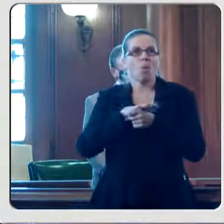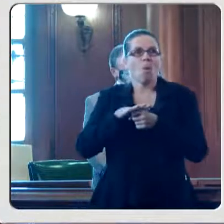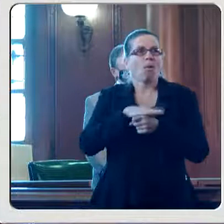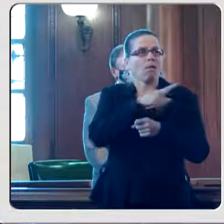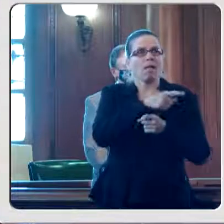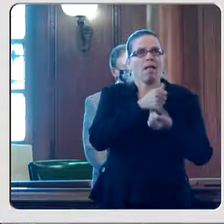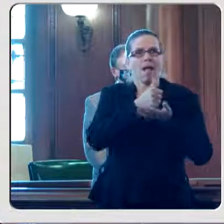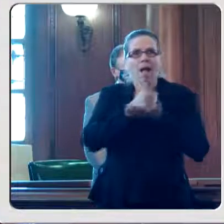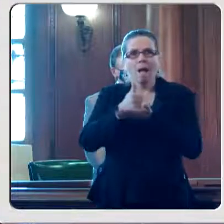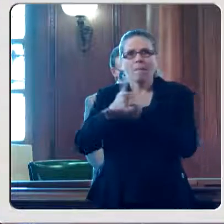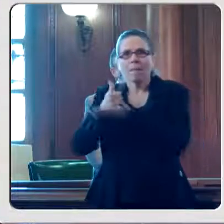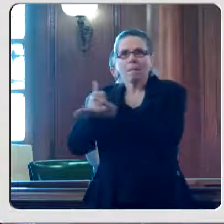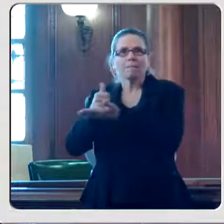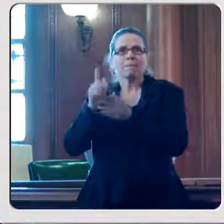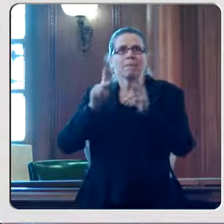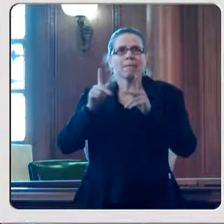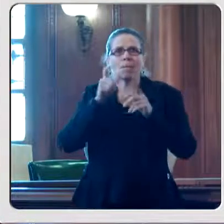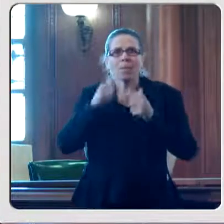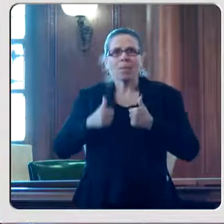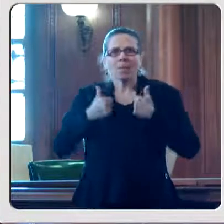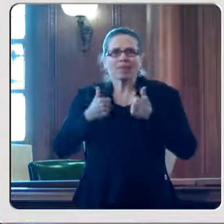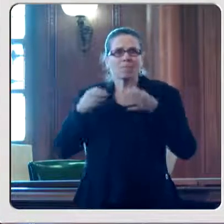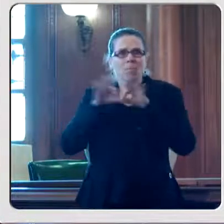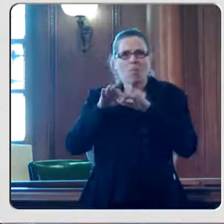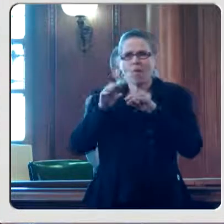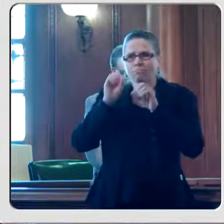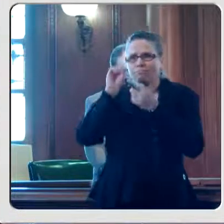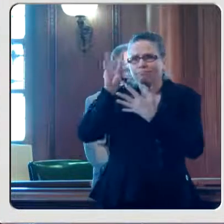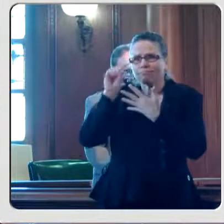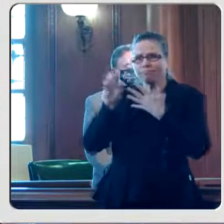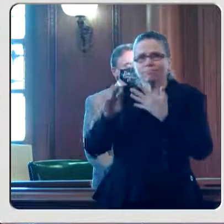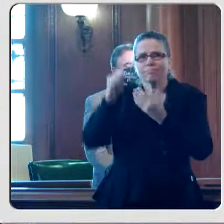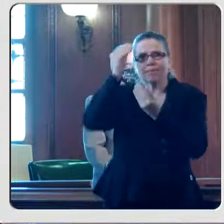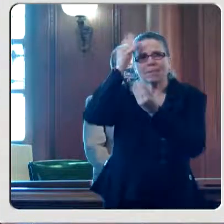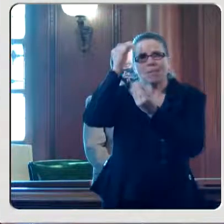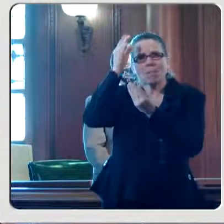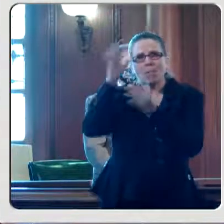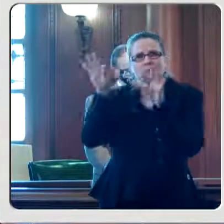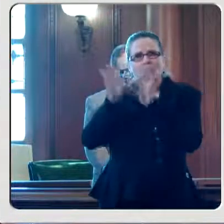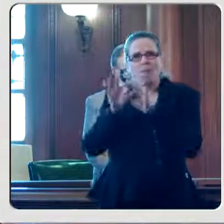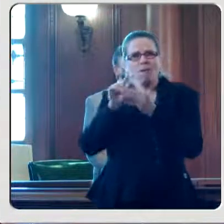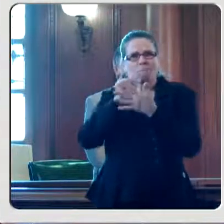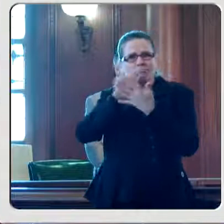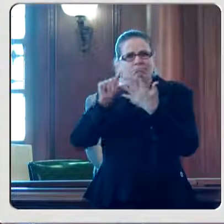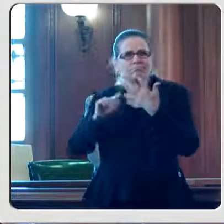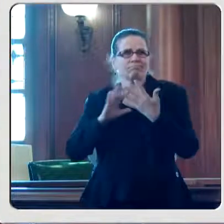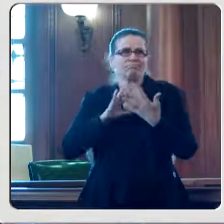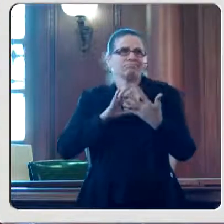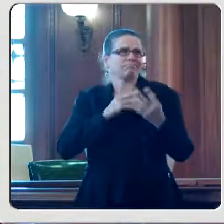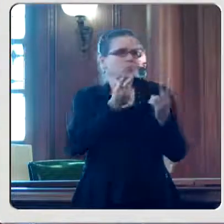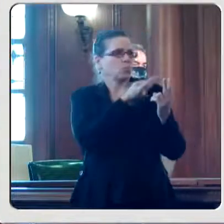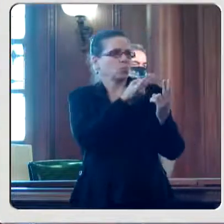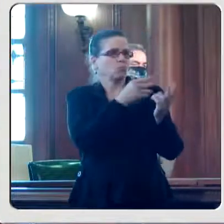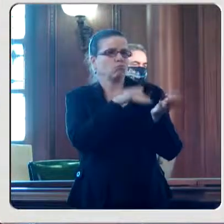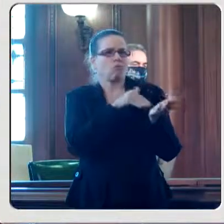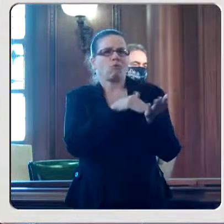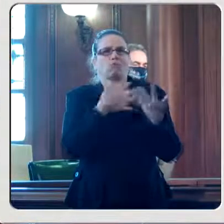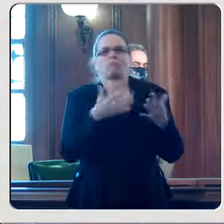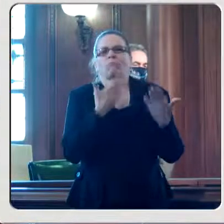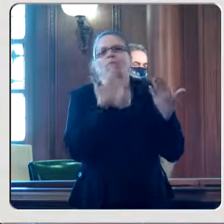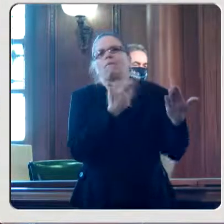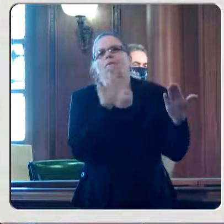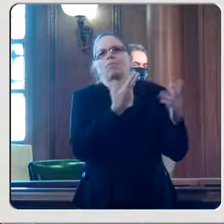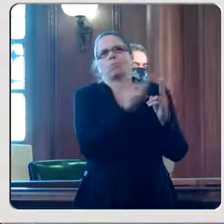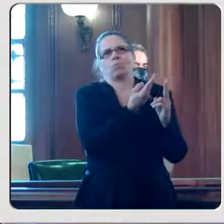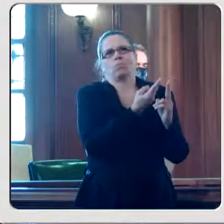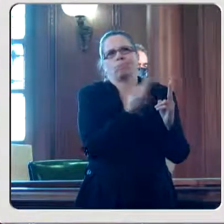are informed and up to date. So thank you to both of those amazing hospital systems. I'm going to